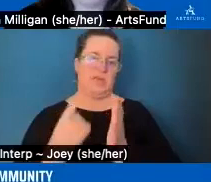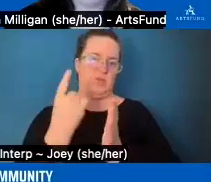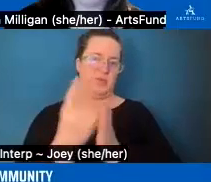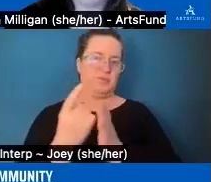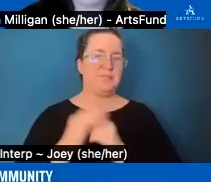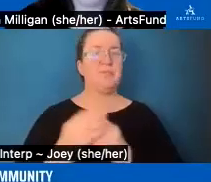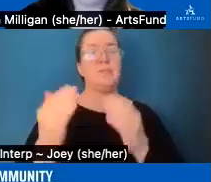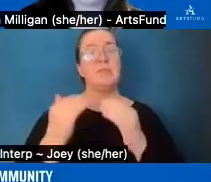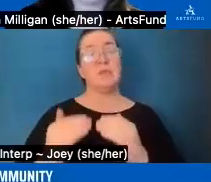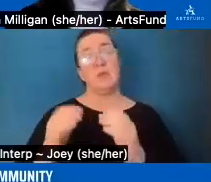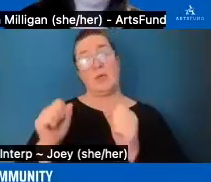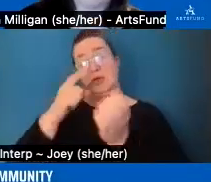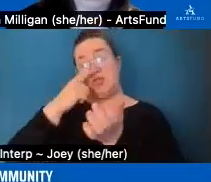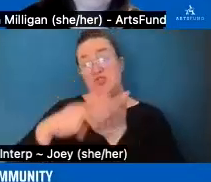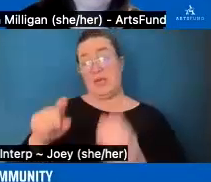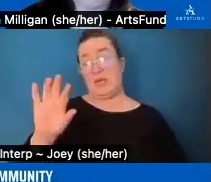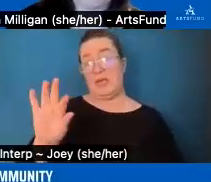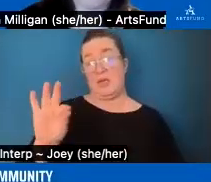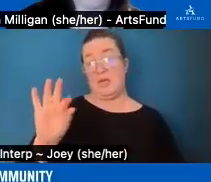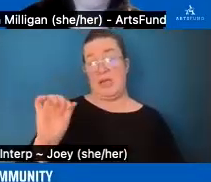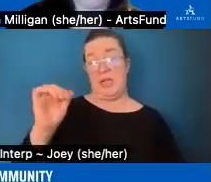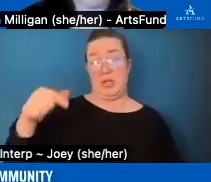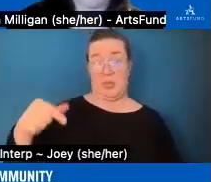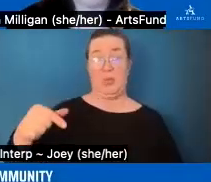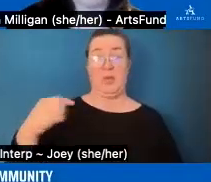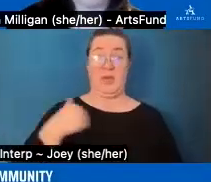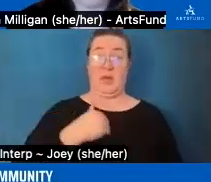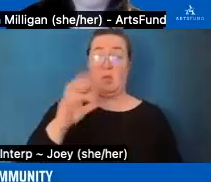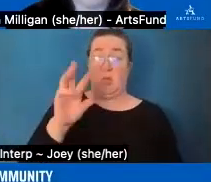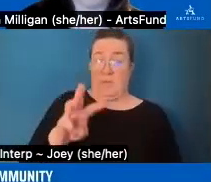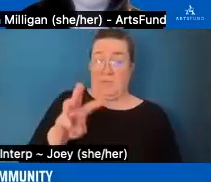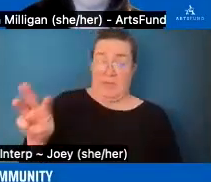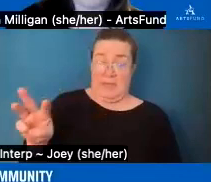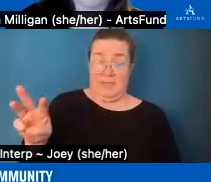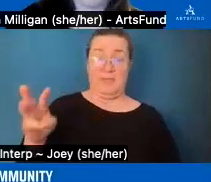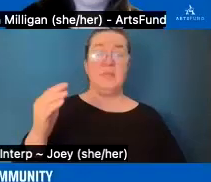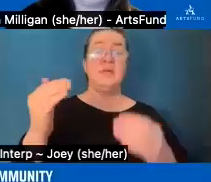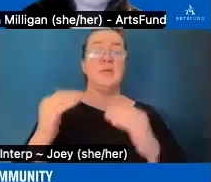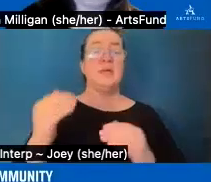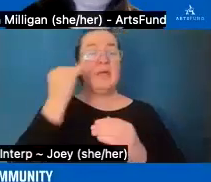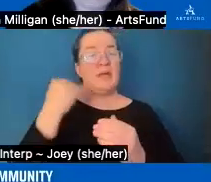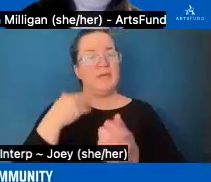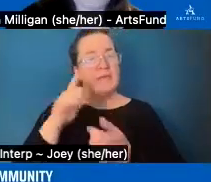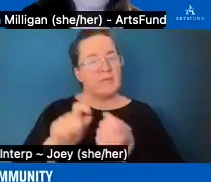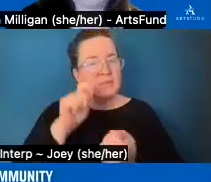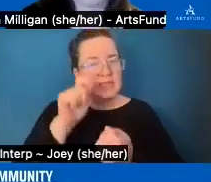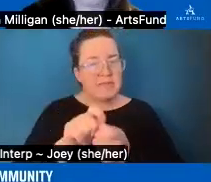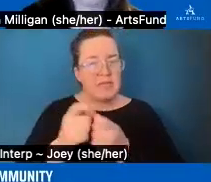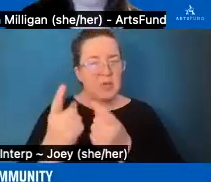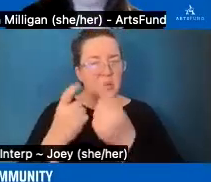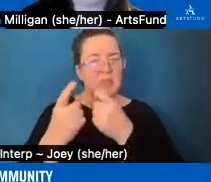artsfund.org/accelerator. If you have specific questions related to your organization's eligibility or process, you can email us